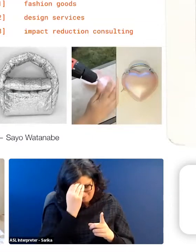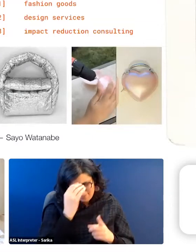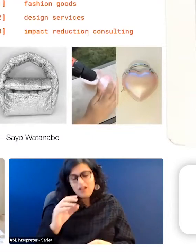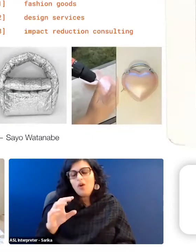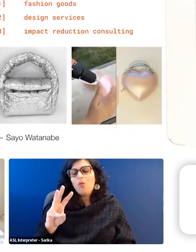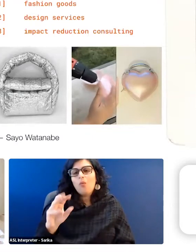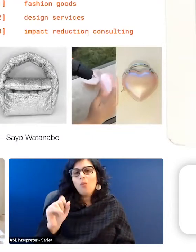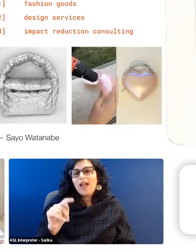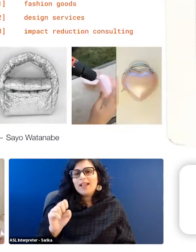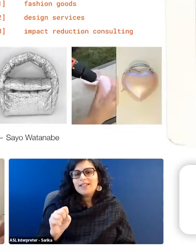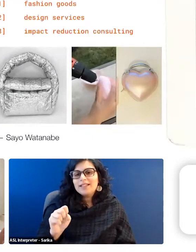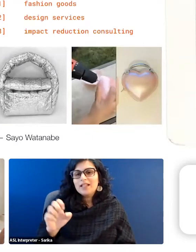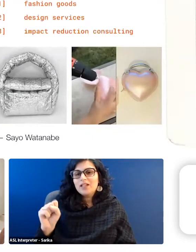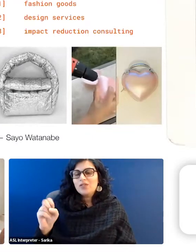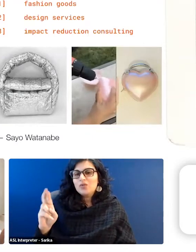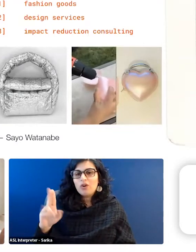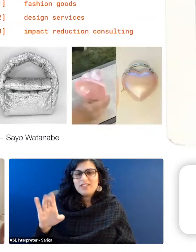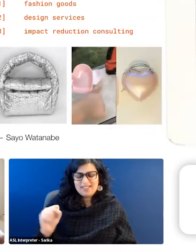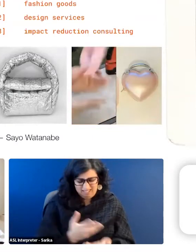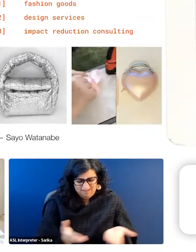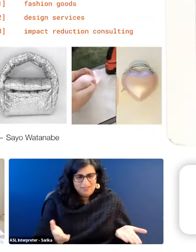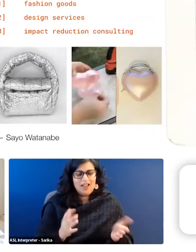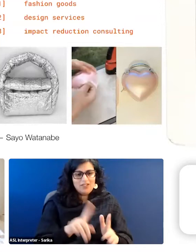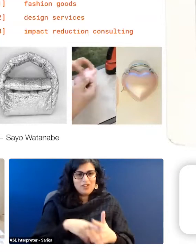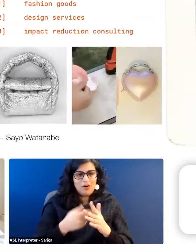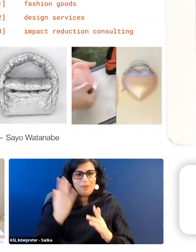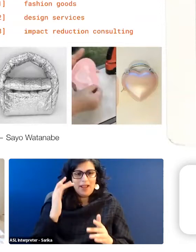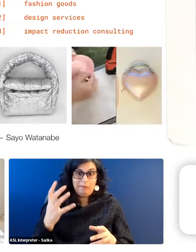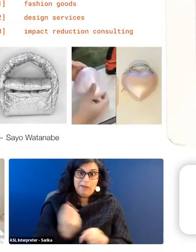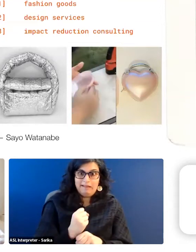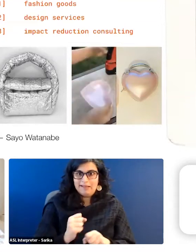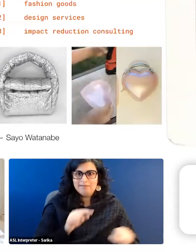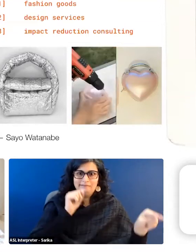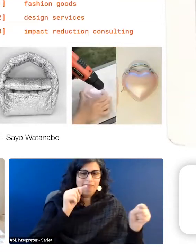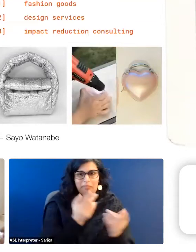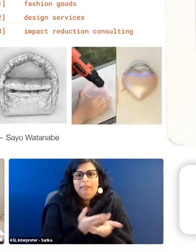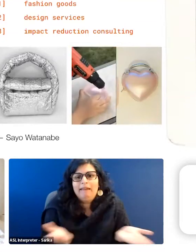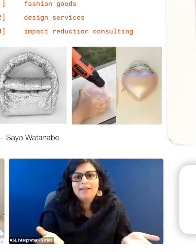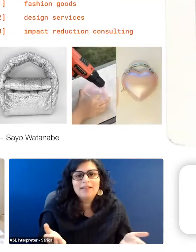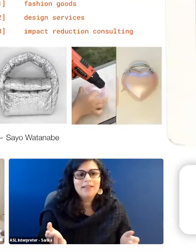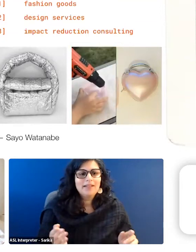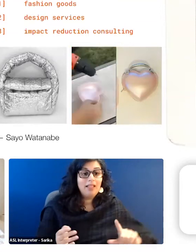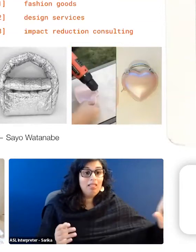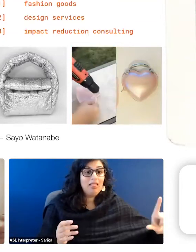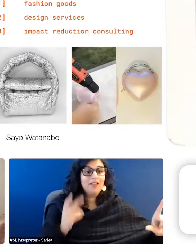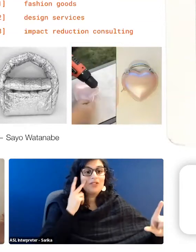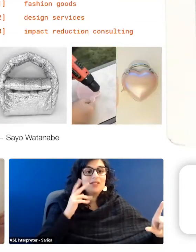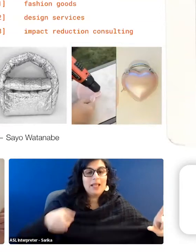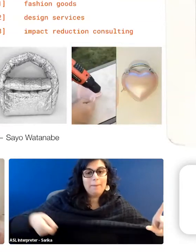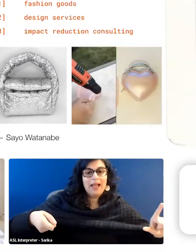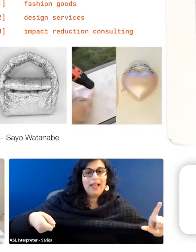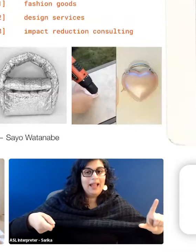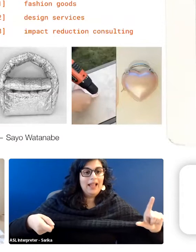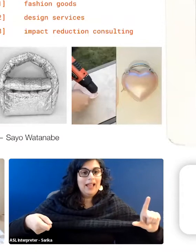sources, I ended up beginning with creating random things. The bag on the left was created out of